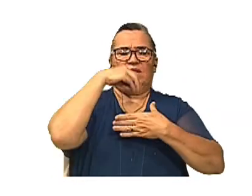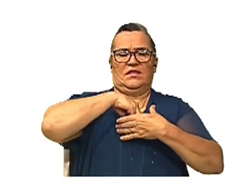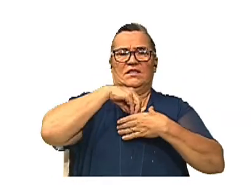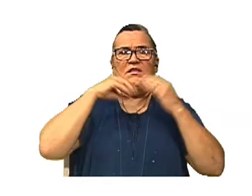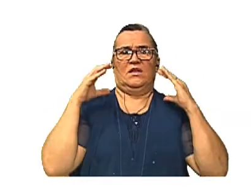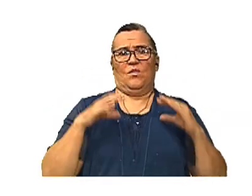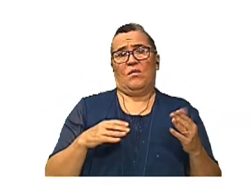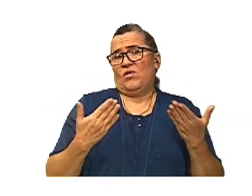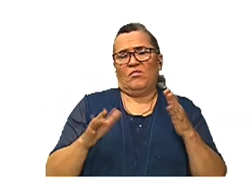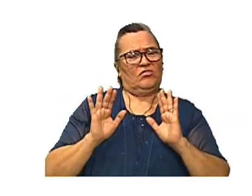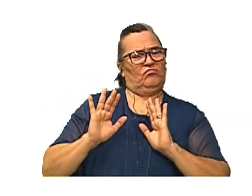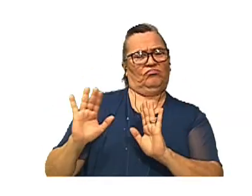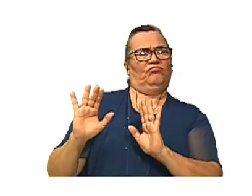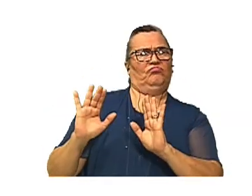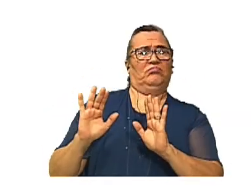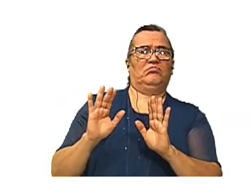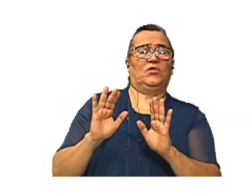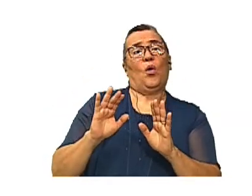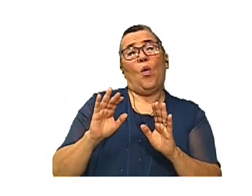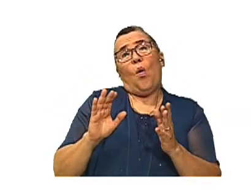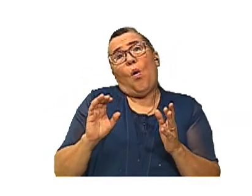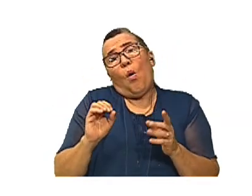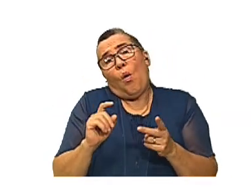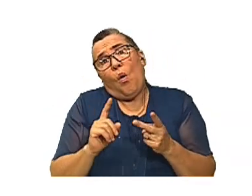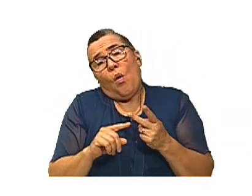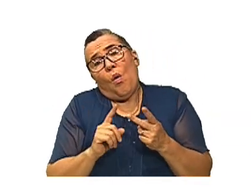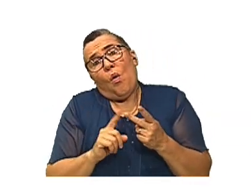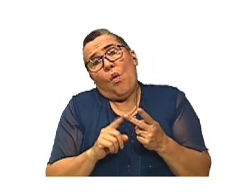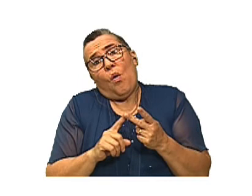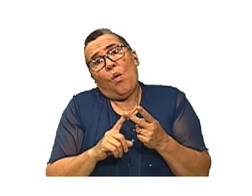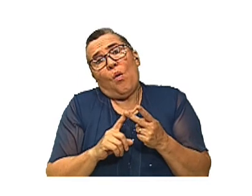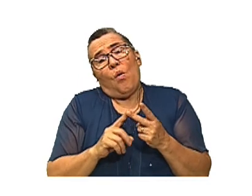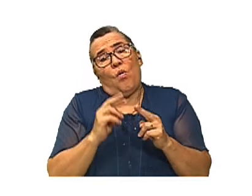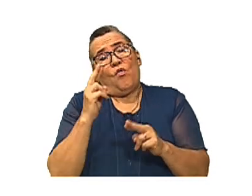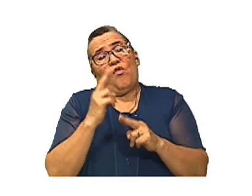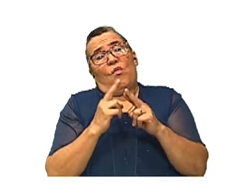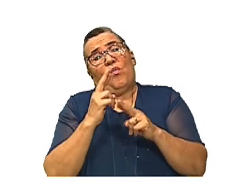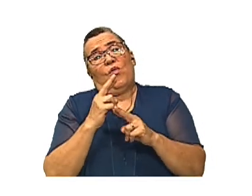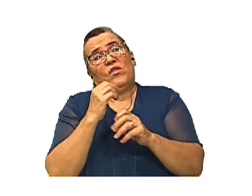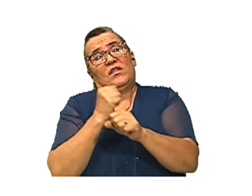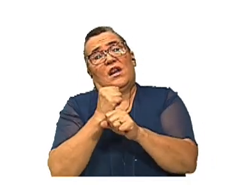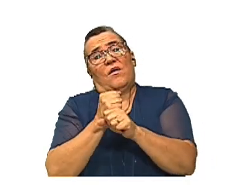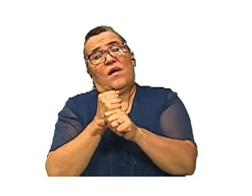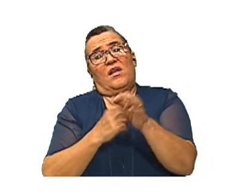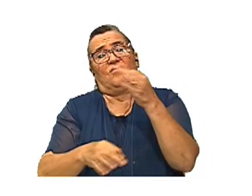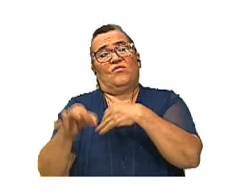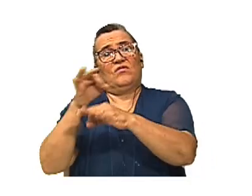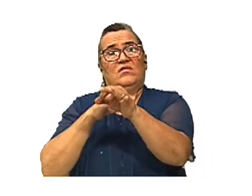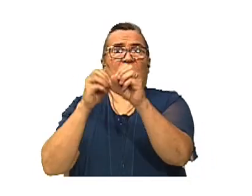body or having a robot working instead of a teacher, for